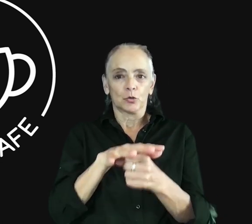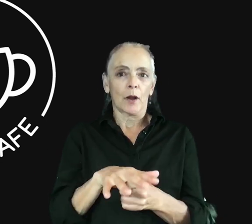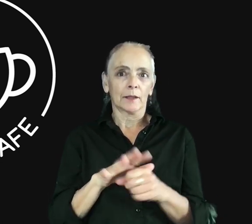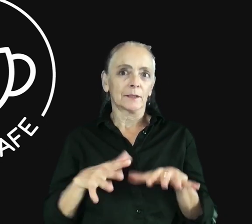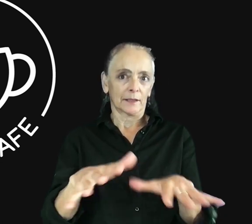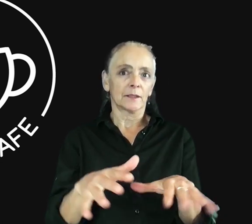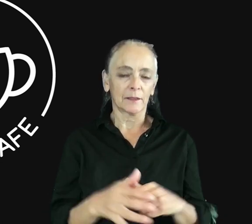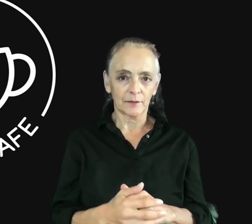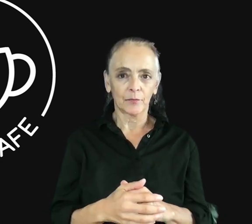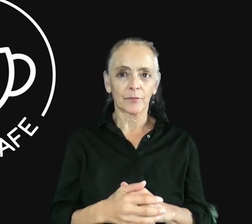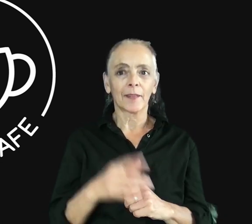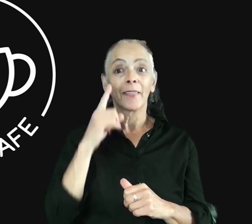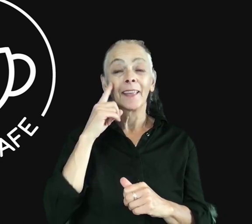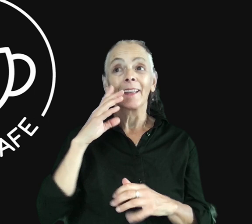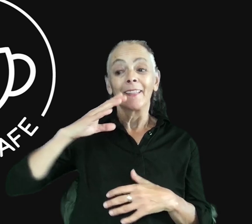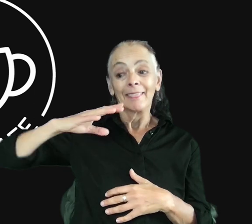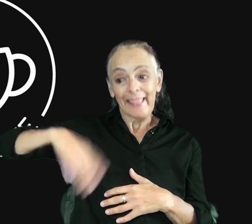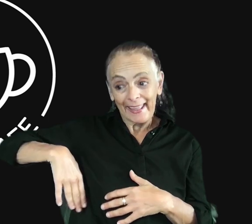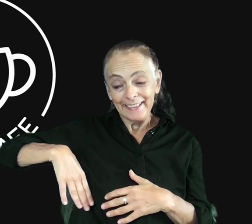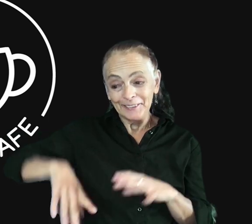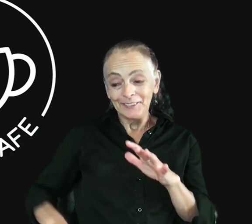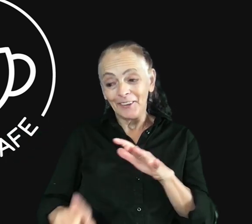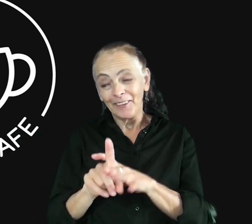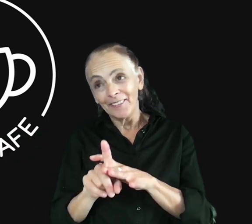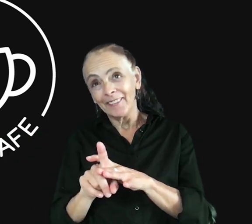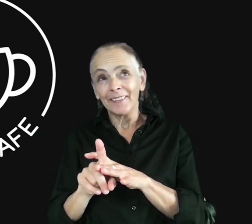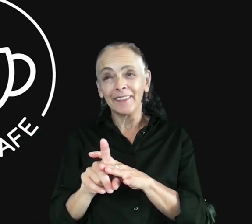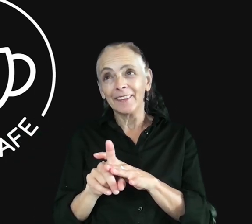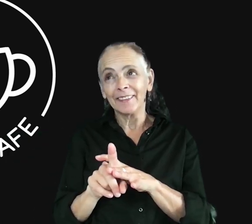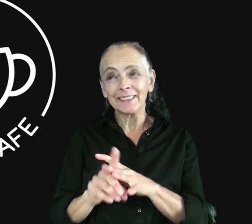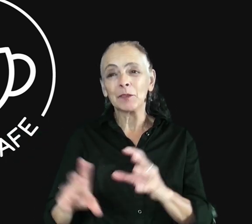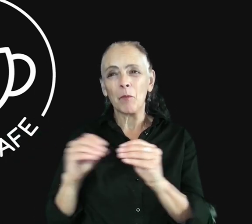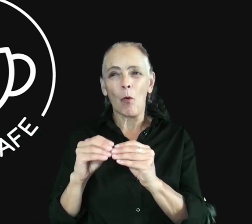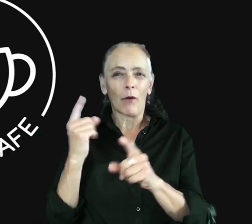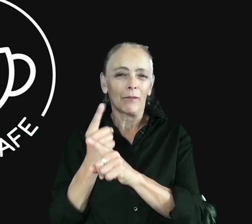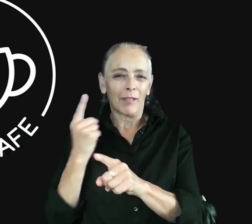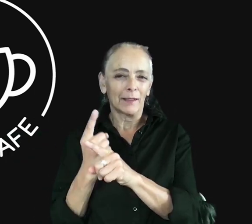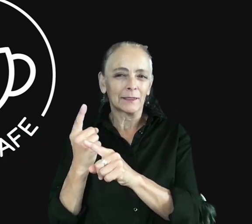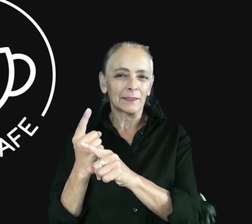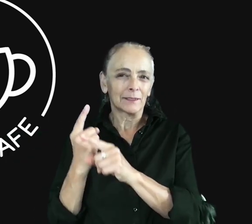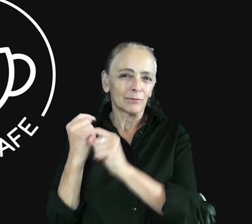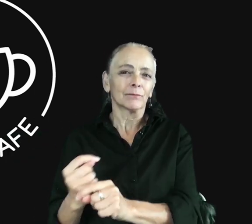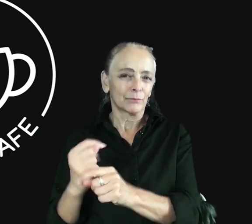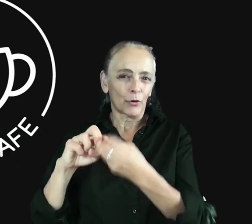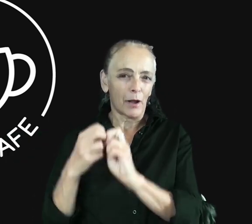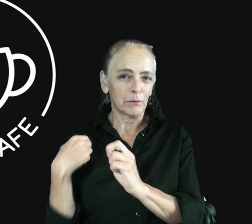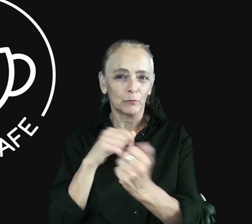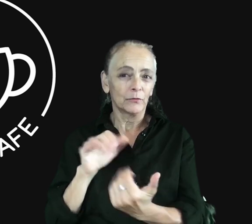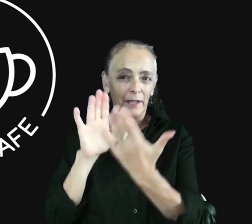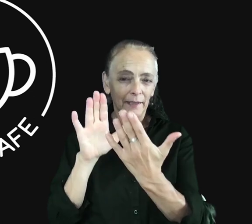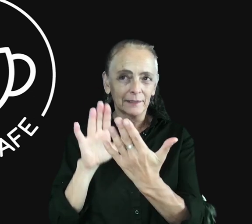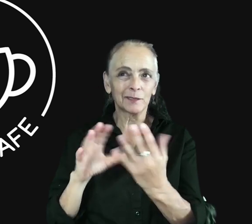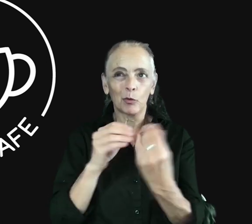so i think coming in late is the more kind of classic problem i think that many of us face as a